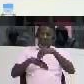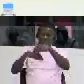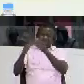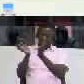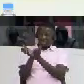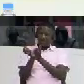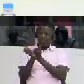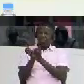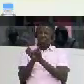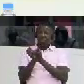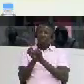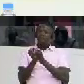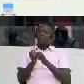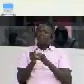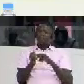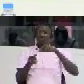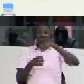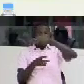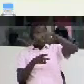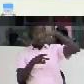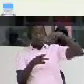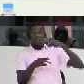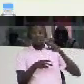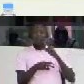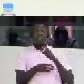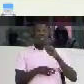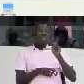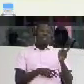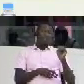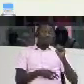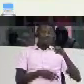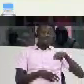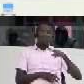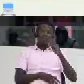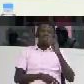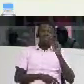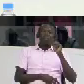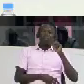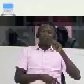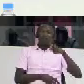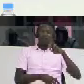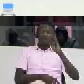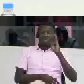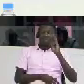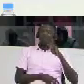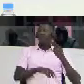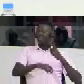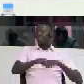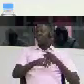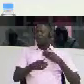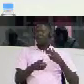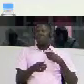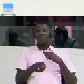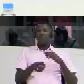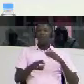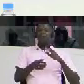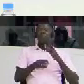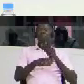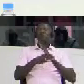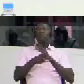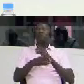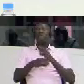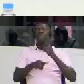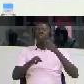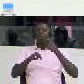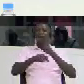mobile gendarmerie at the time ñu ngi am des confederation. to a unit called the Mobile Gendarmerie. That was the time